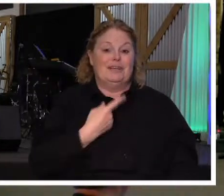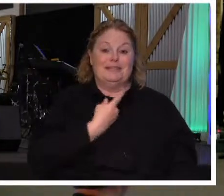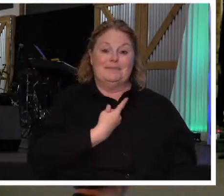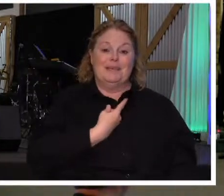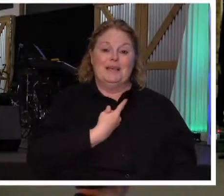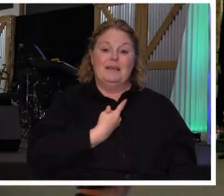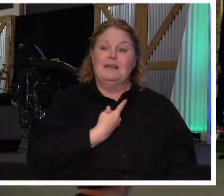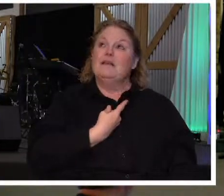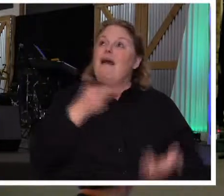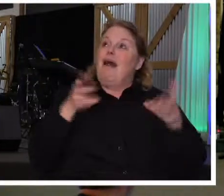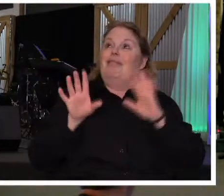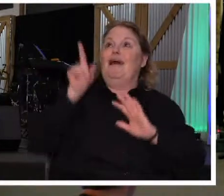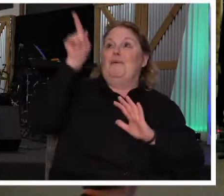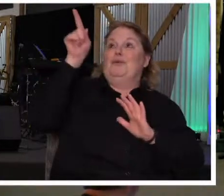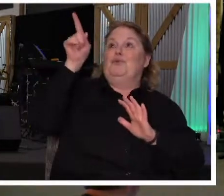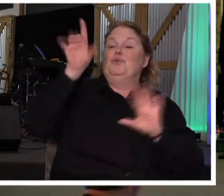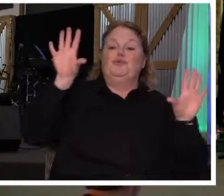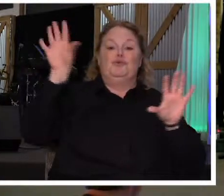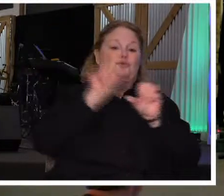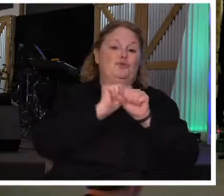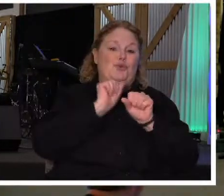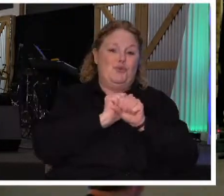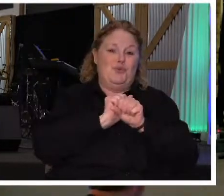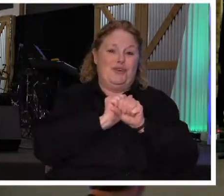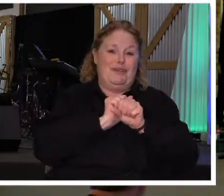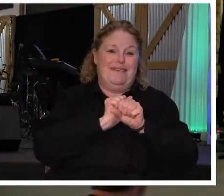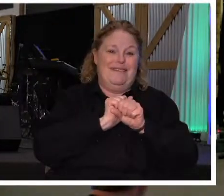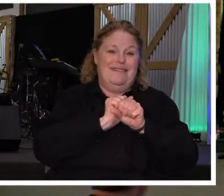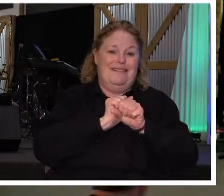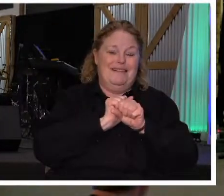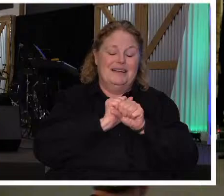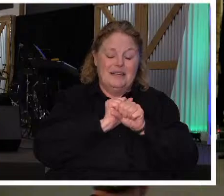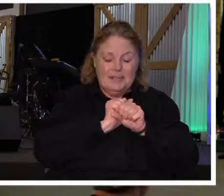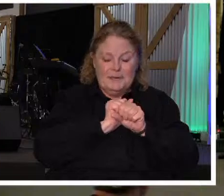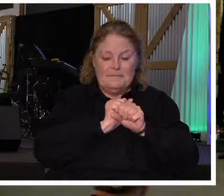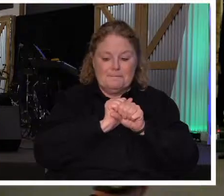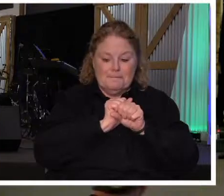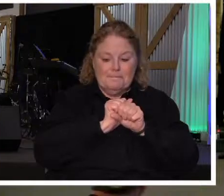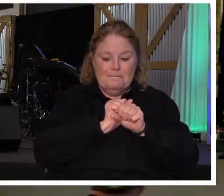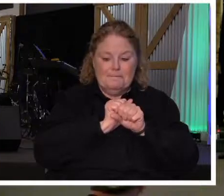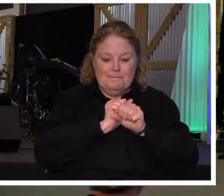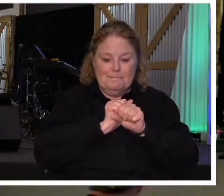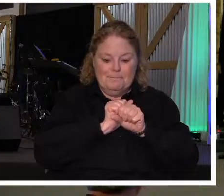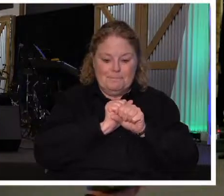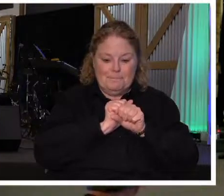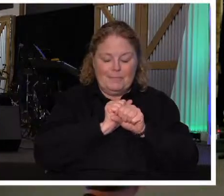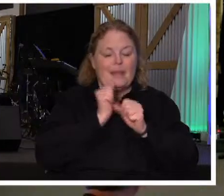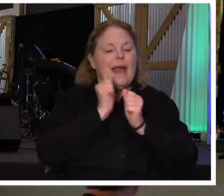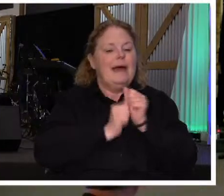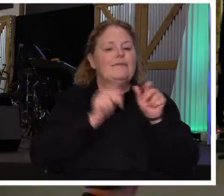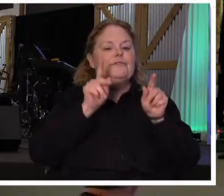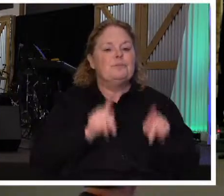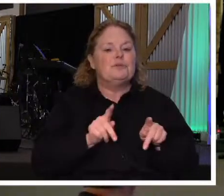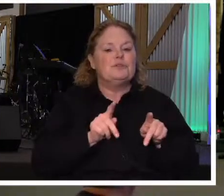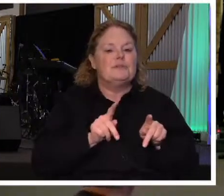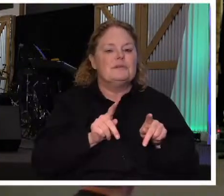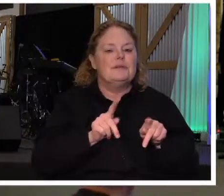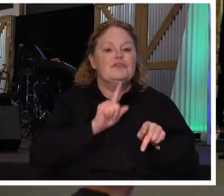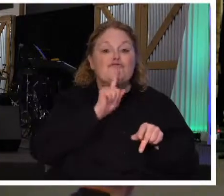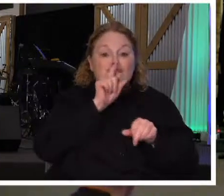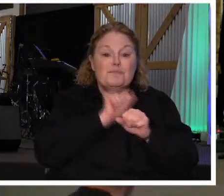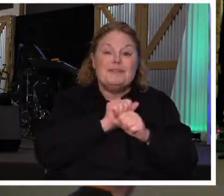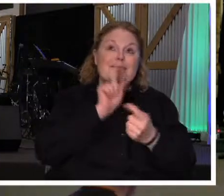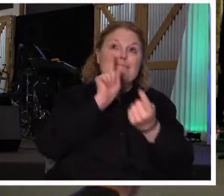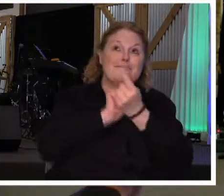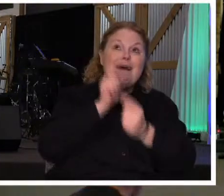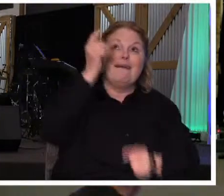move everything. So let me conclude this first point by saying this. Every single person who has met God in his